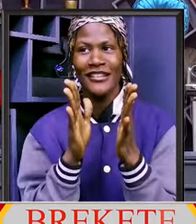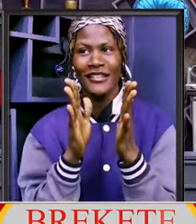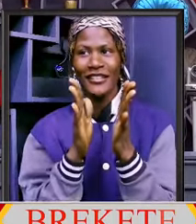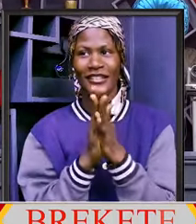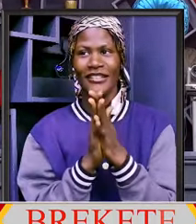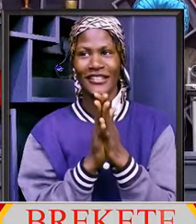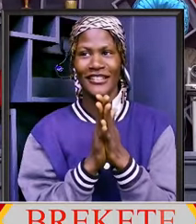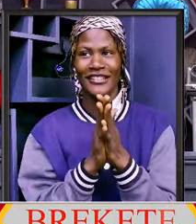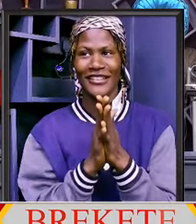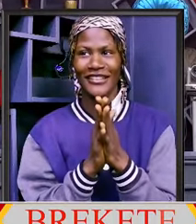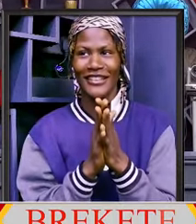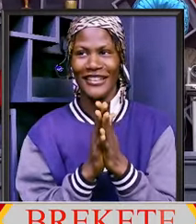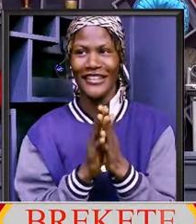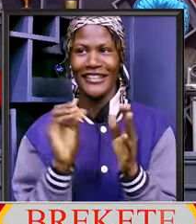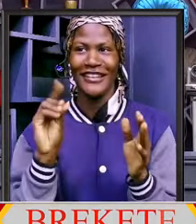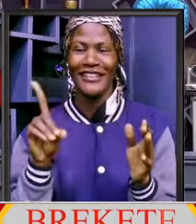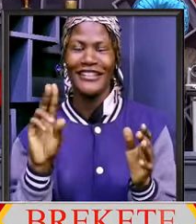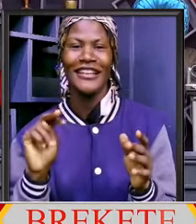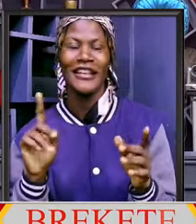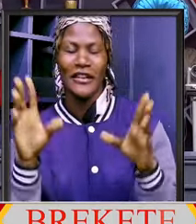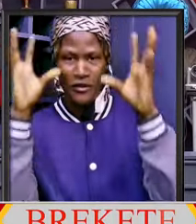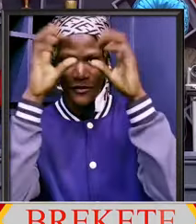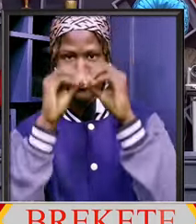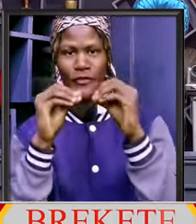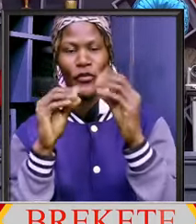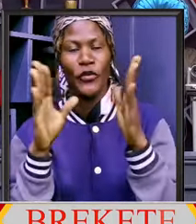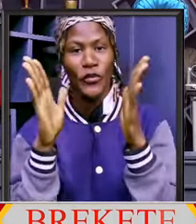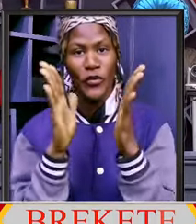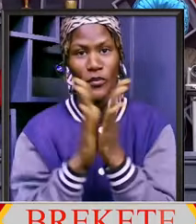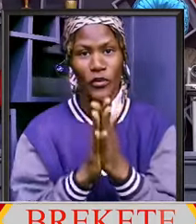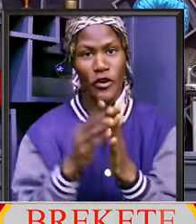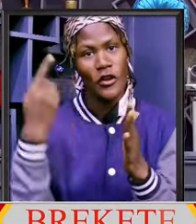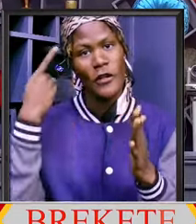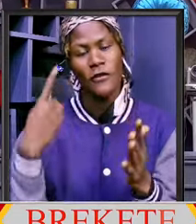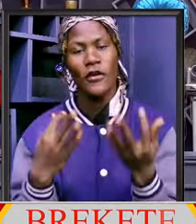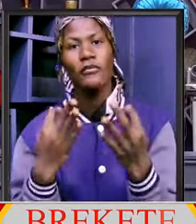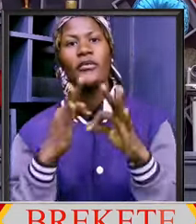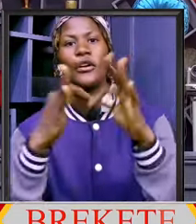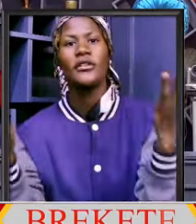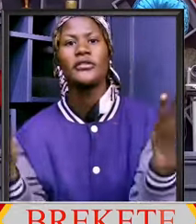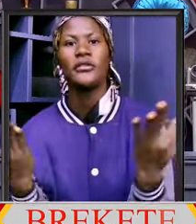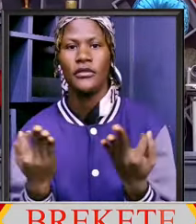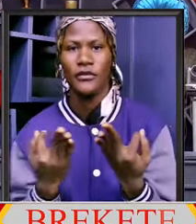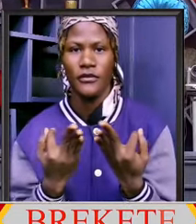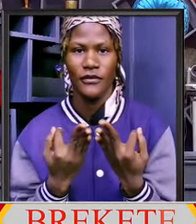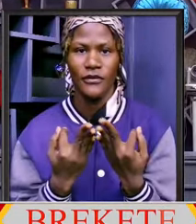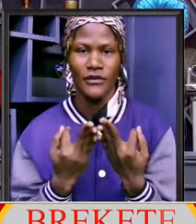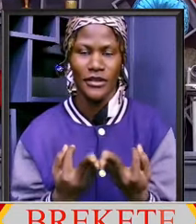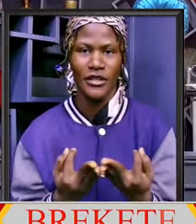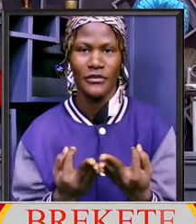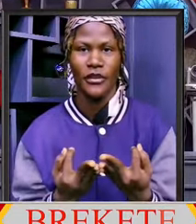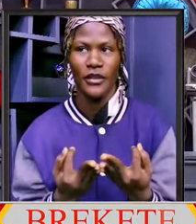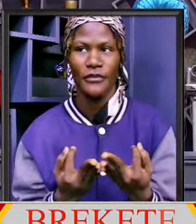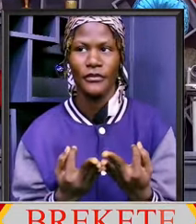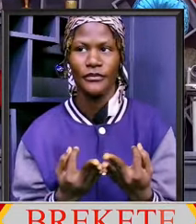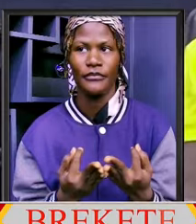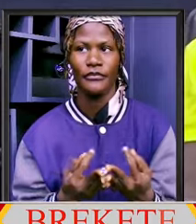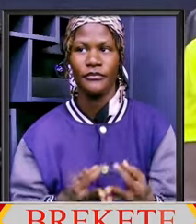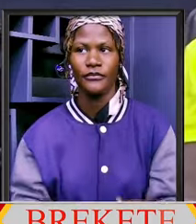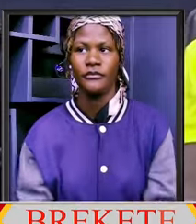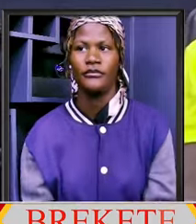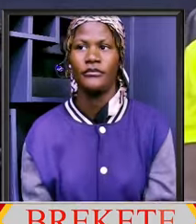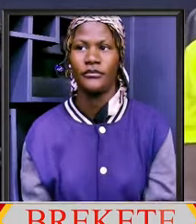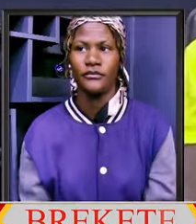two language. Yes, ma. Okay. You go come pray for Brekete Family and Human Rights Radio, ma. All right. Over to